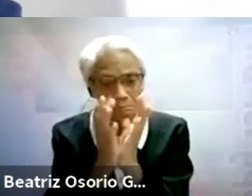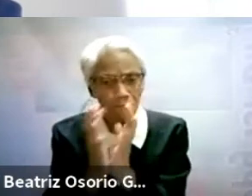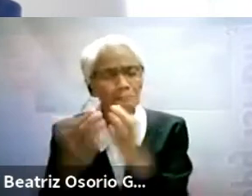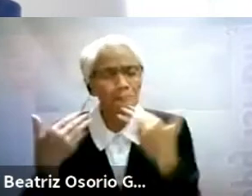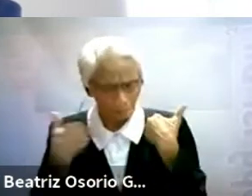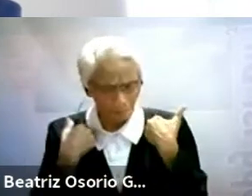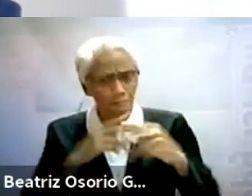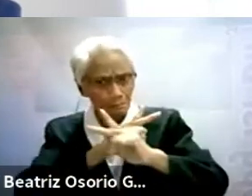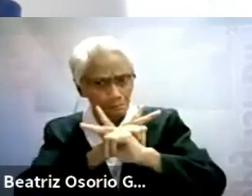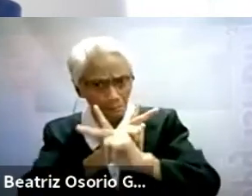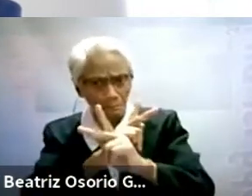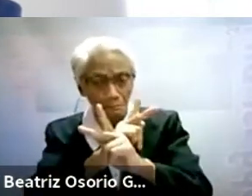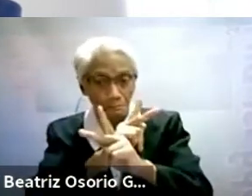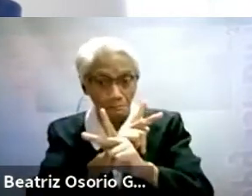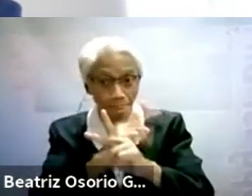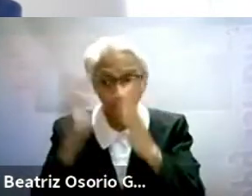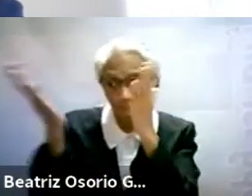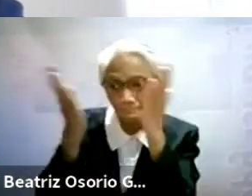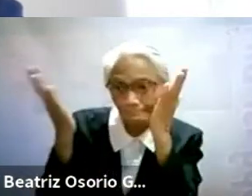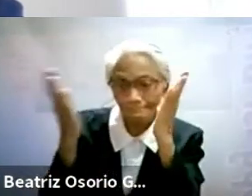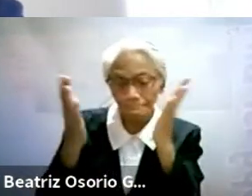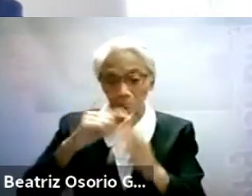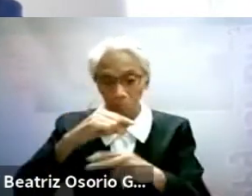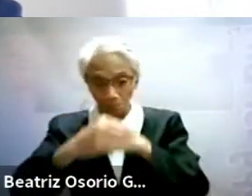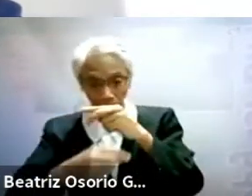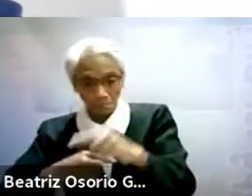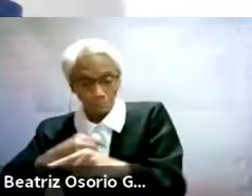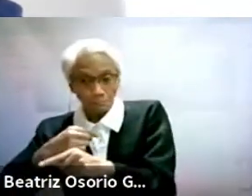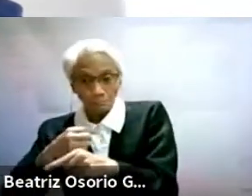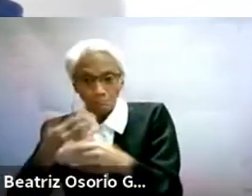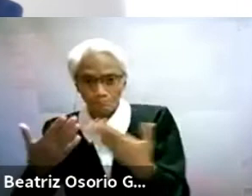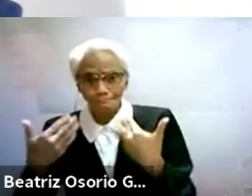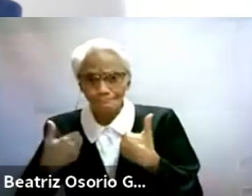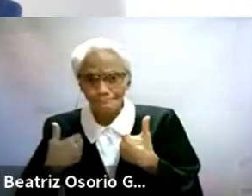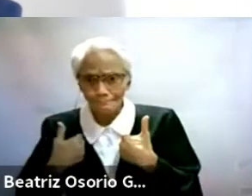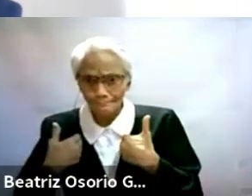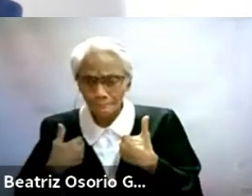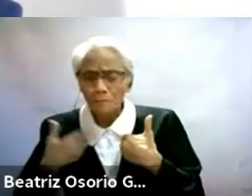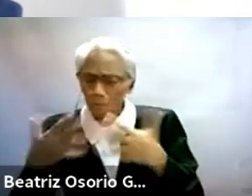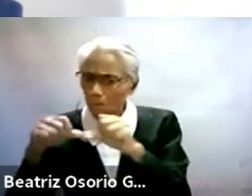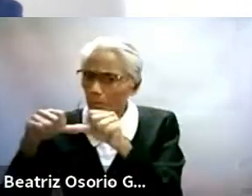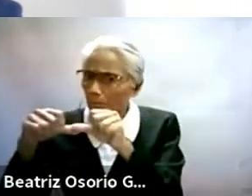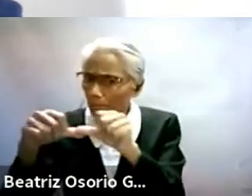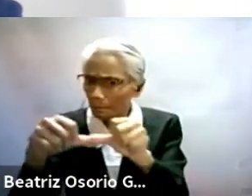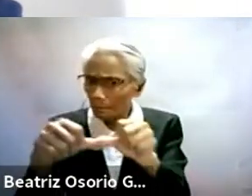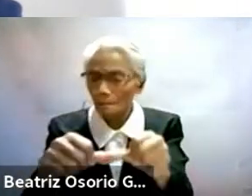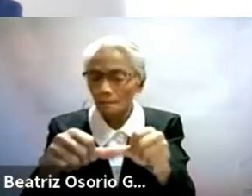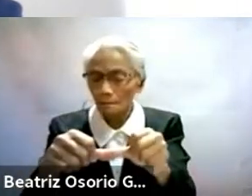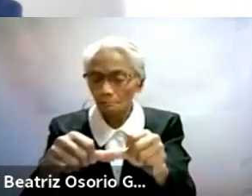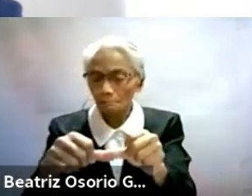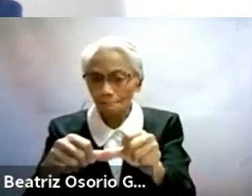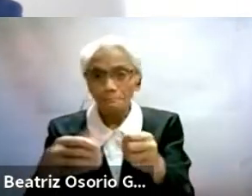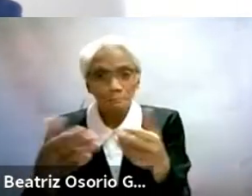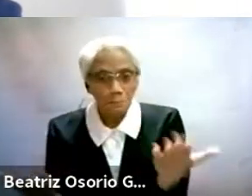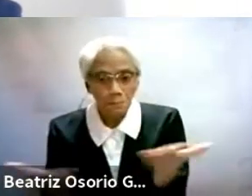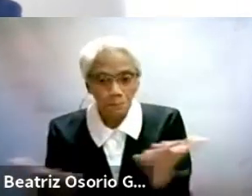security services around the world. It has also been and continues to be raised at